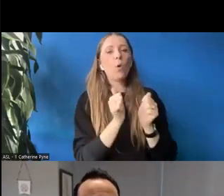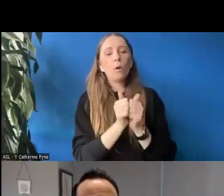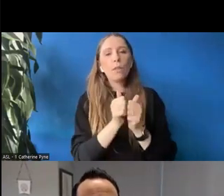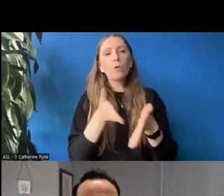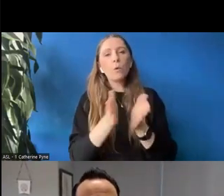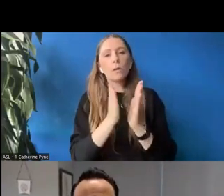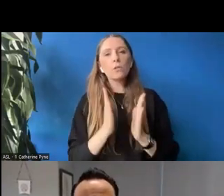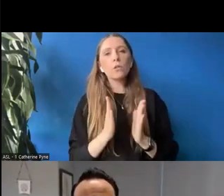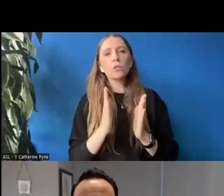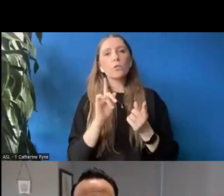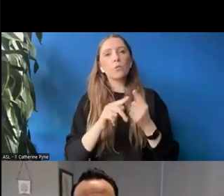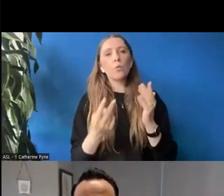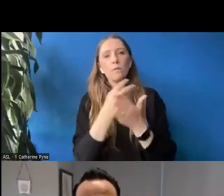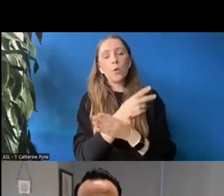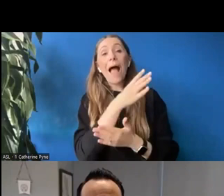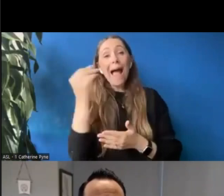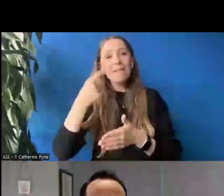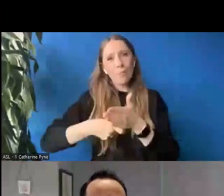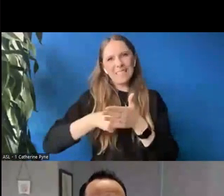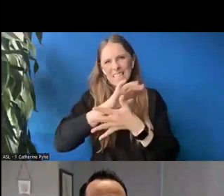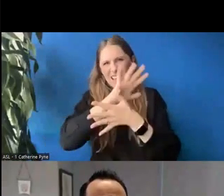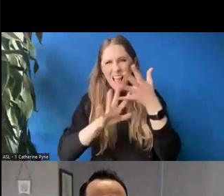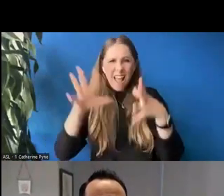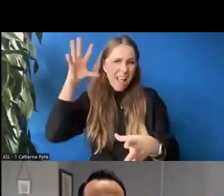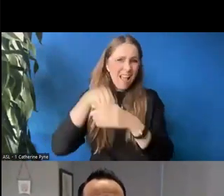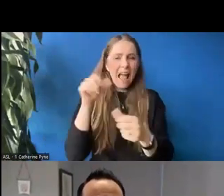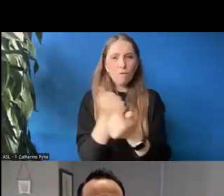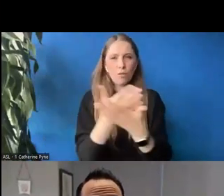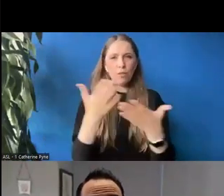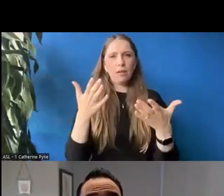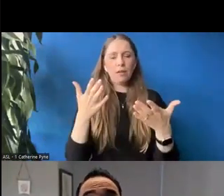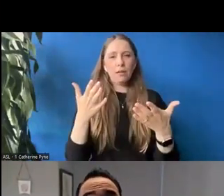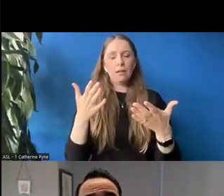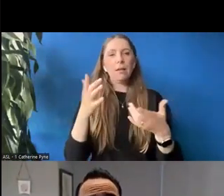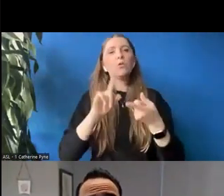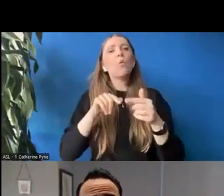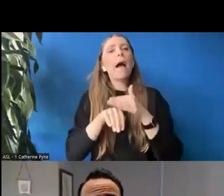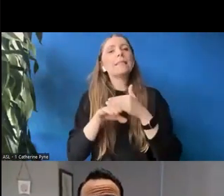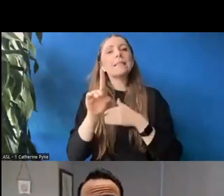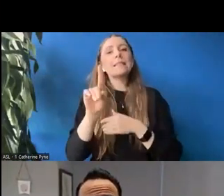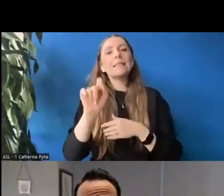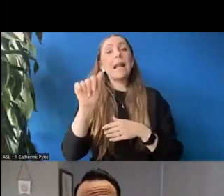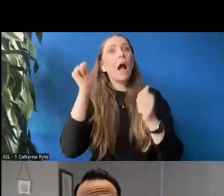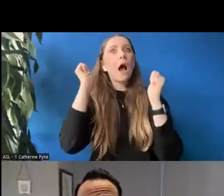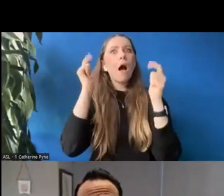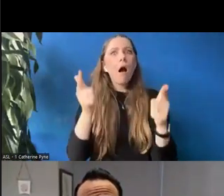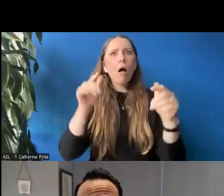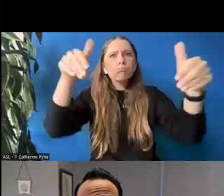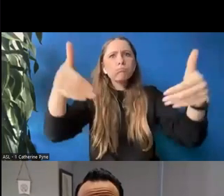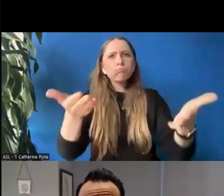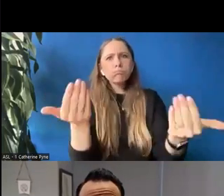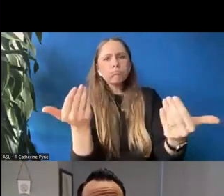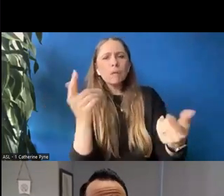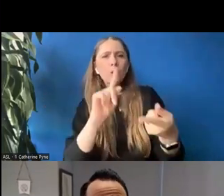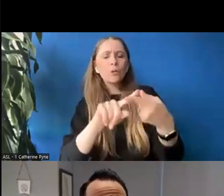their requests, as well as the pricing for access to the data. All are welcome to participate in